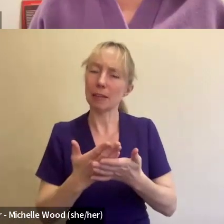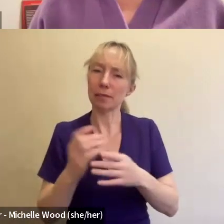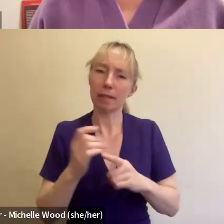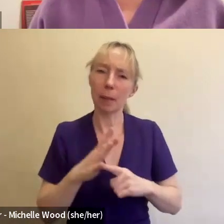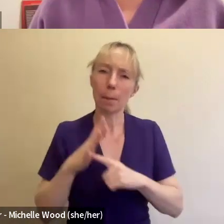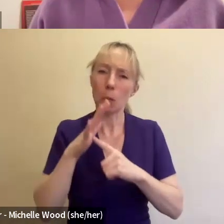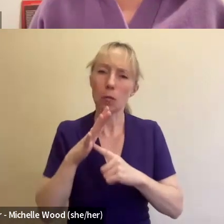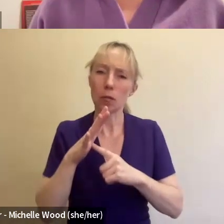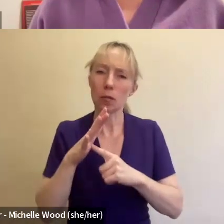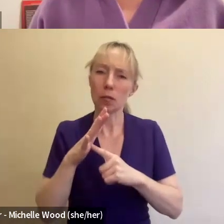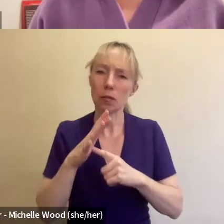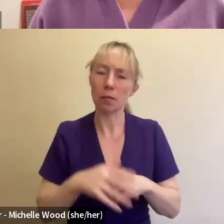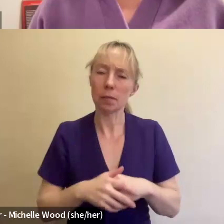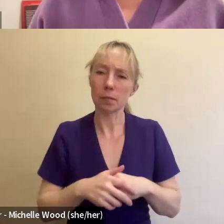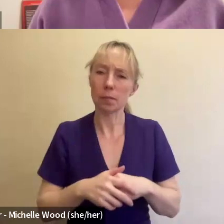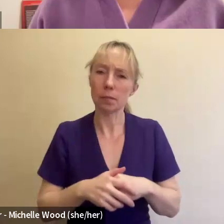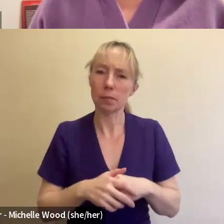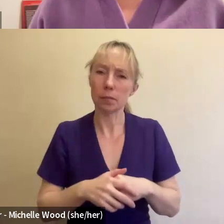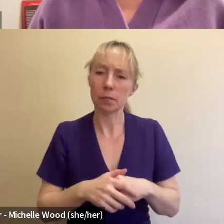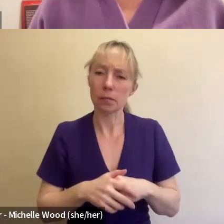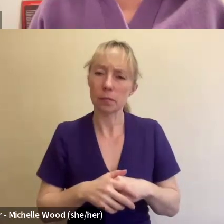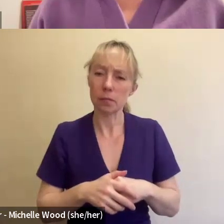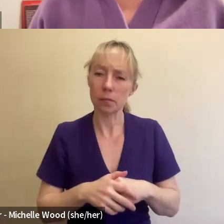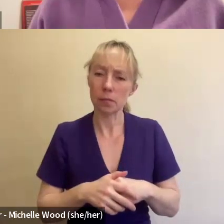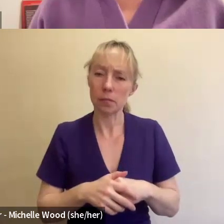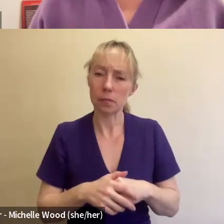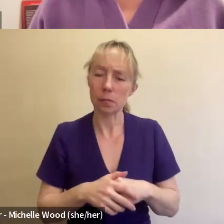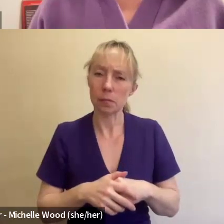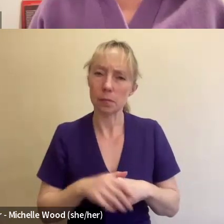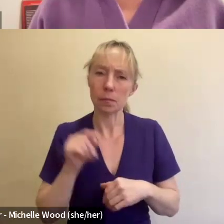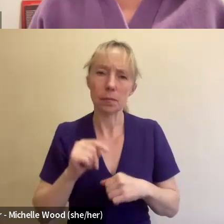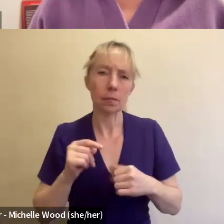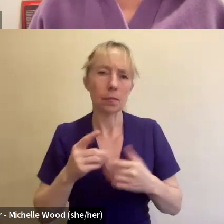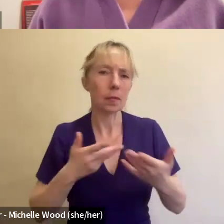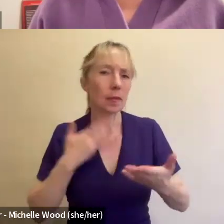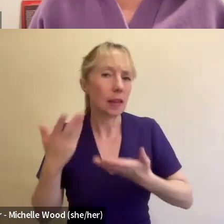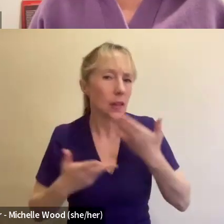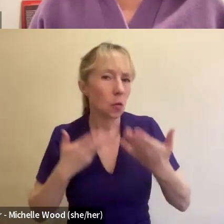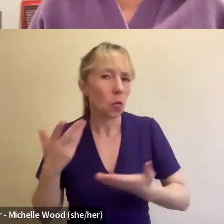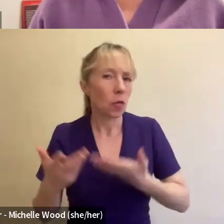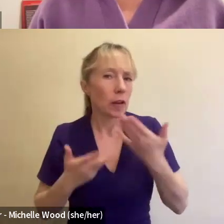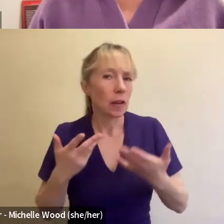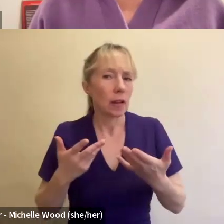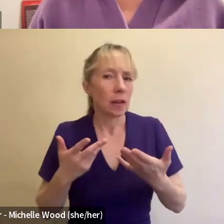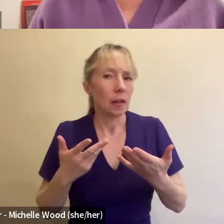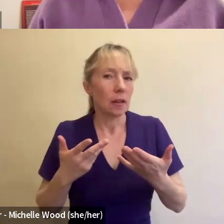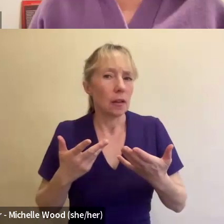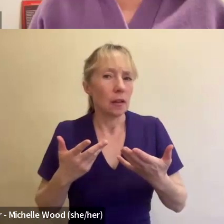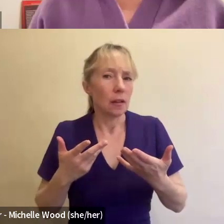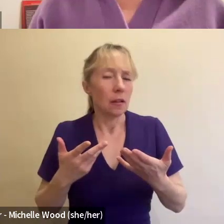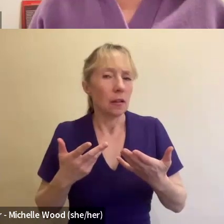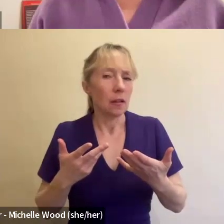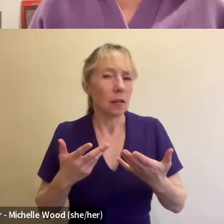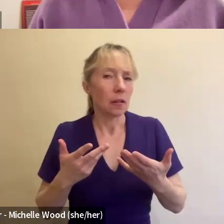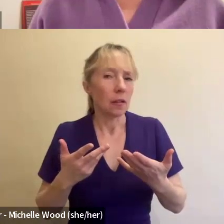important because these stories don't circulate like as much as